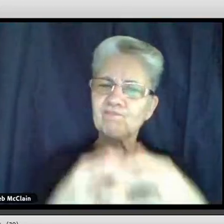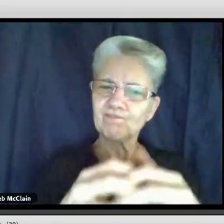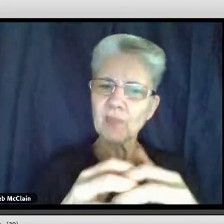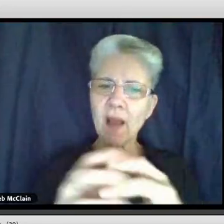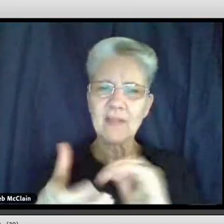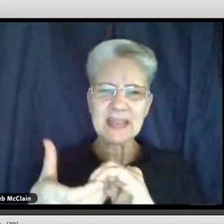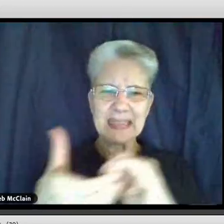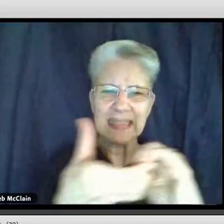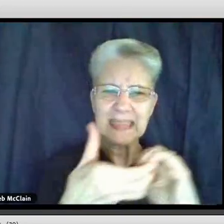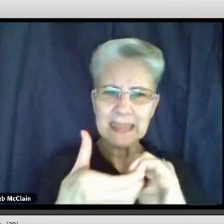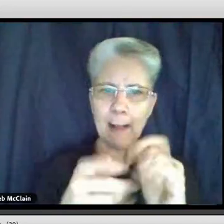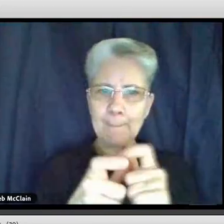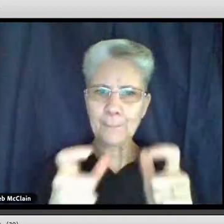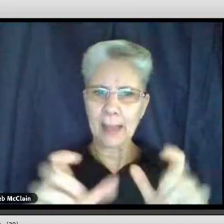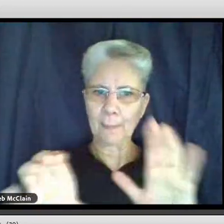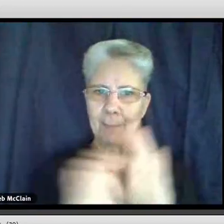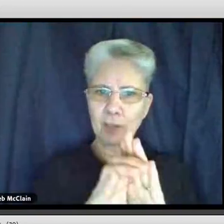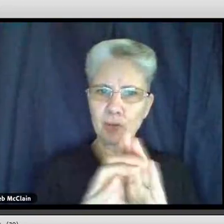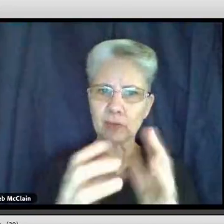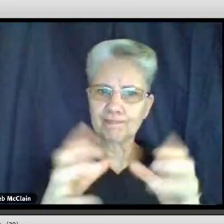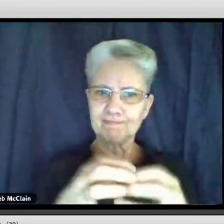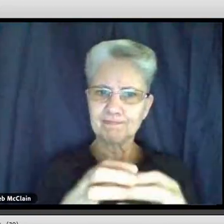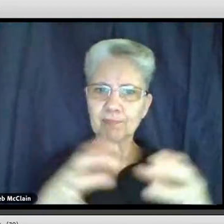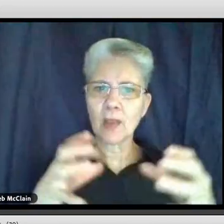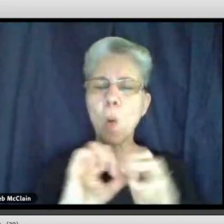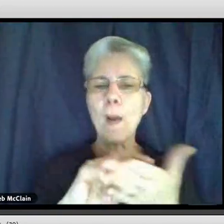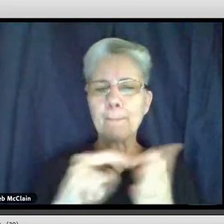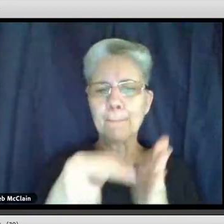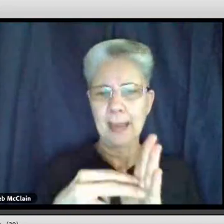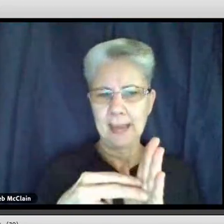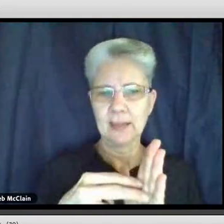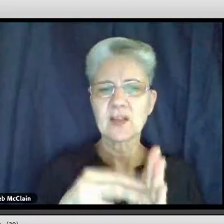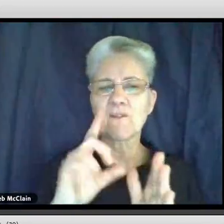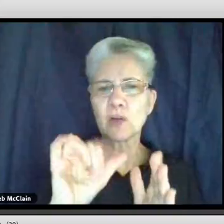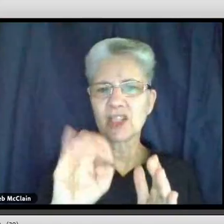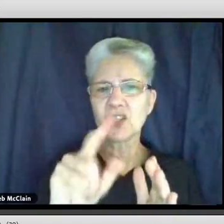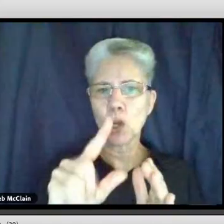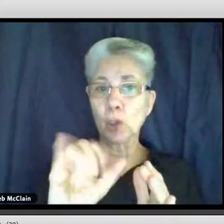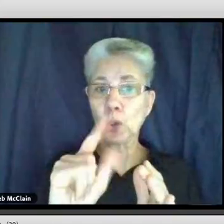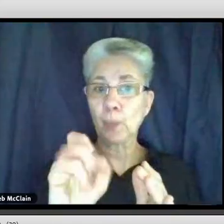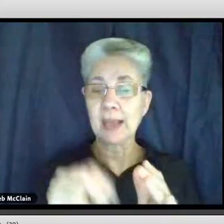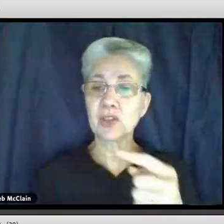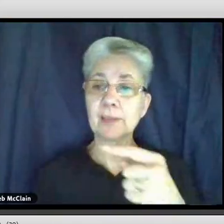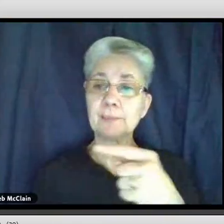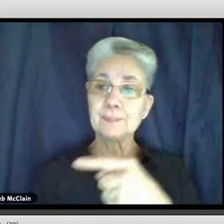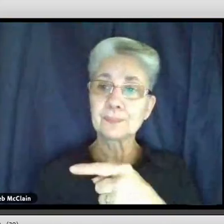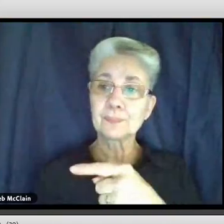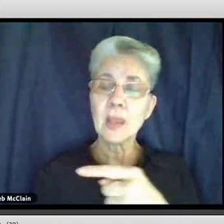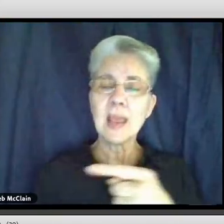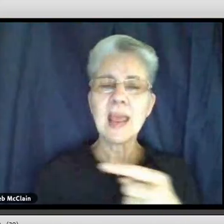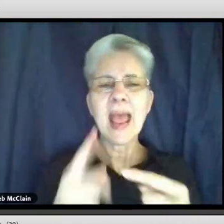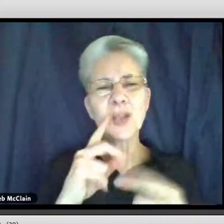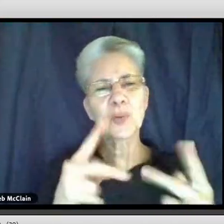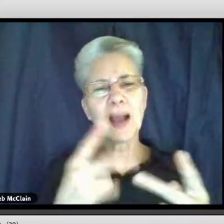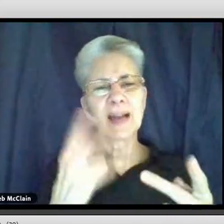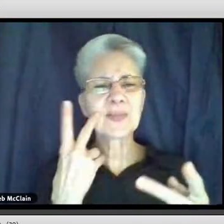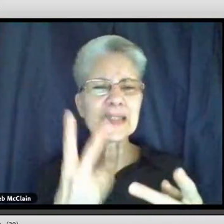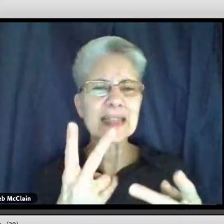big picture of what it means to do digital curation. And the easiest way to do that is kind of cut the circle in